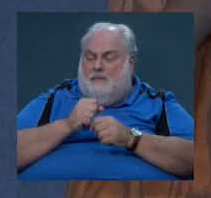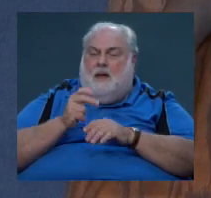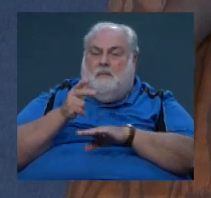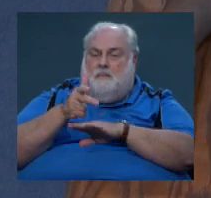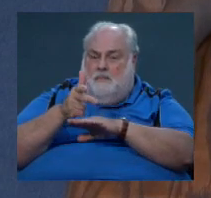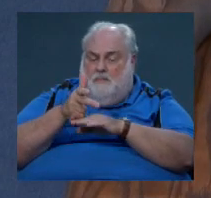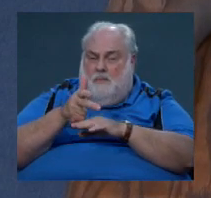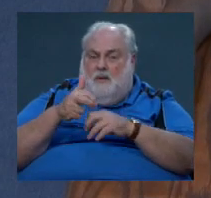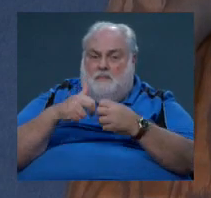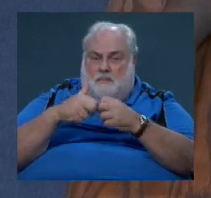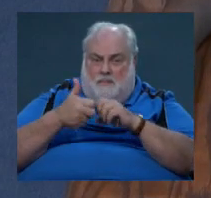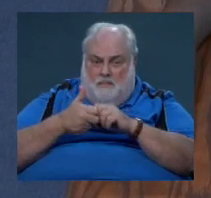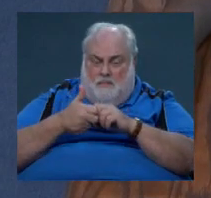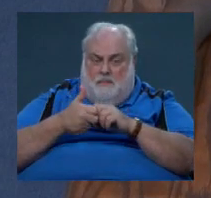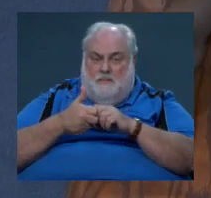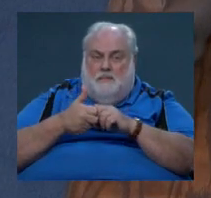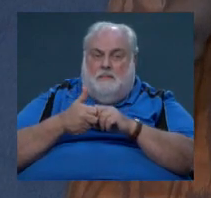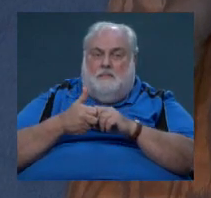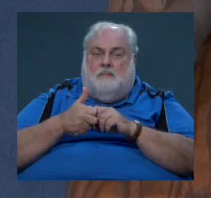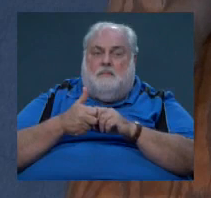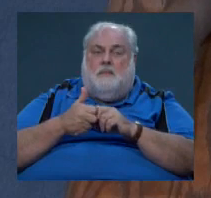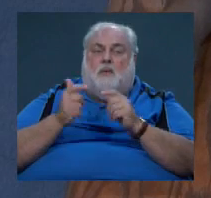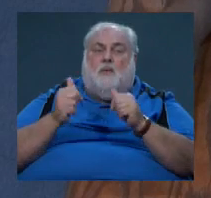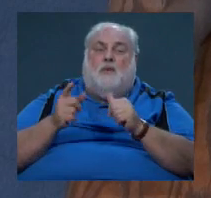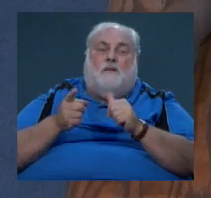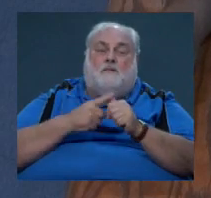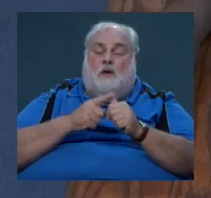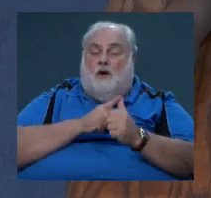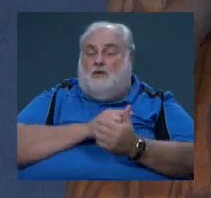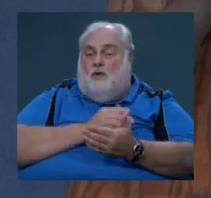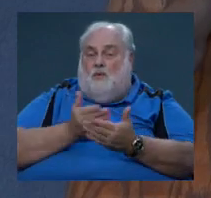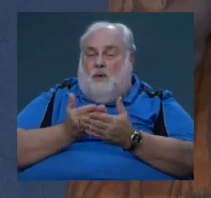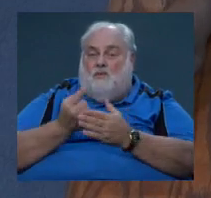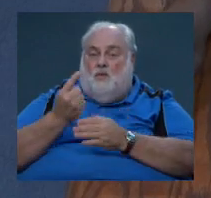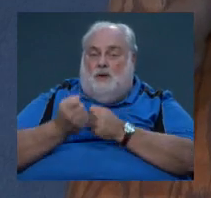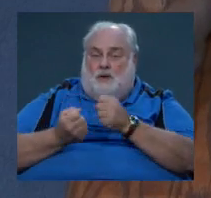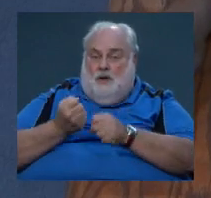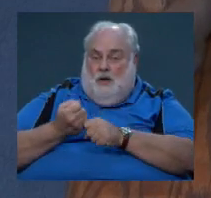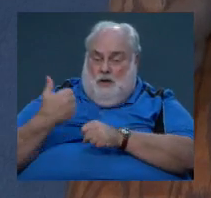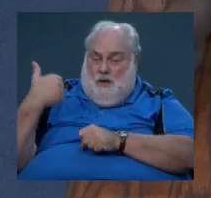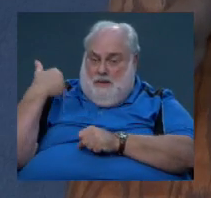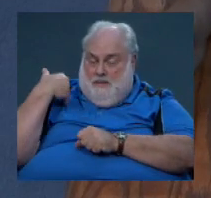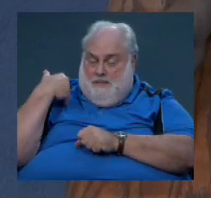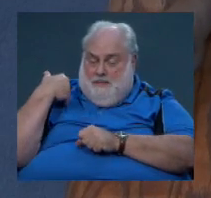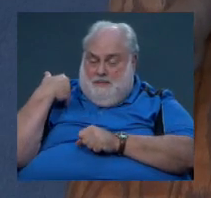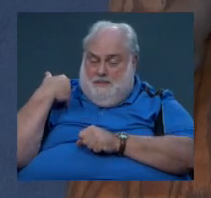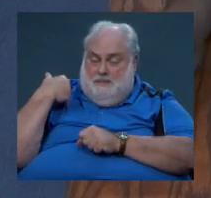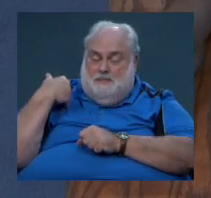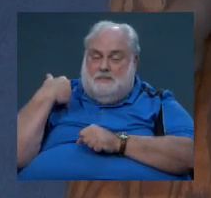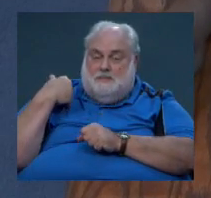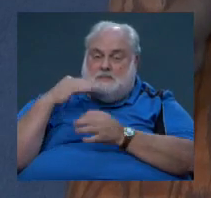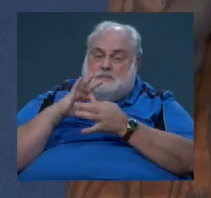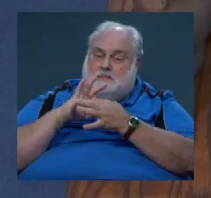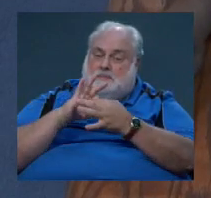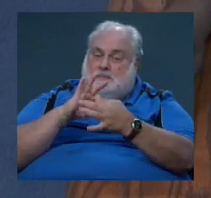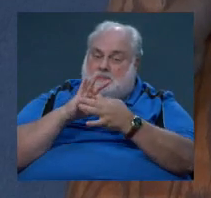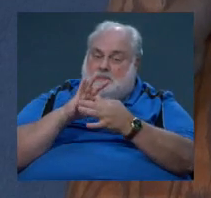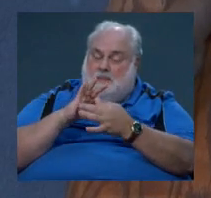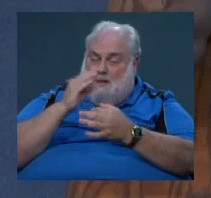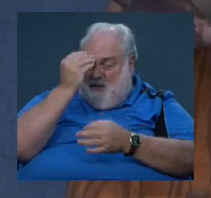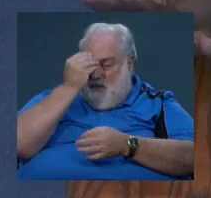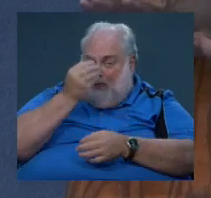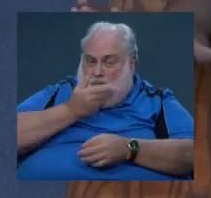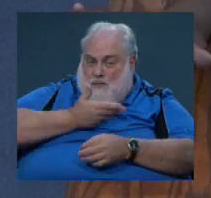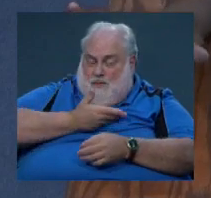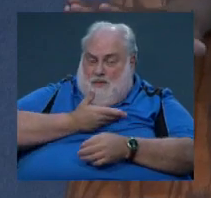parking situation. When we first came here over a year ago about this prayer garden, it was told